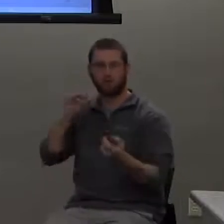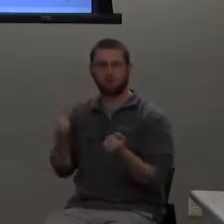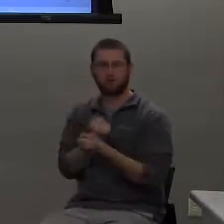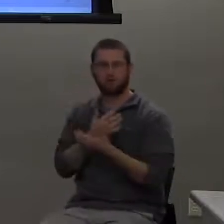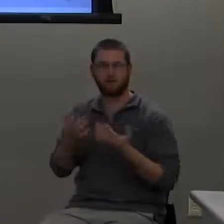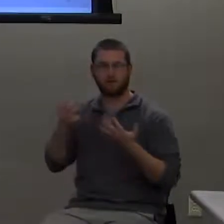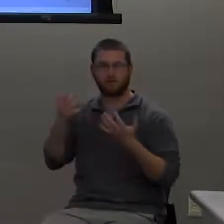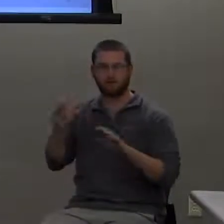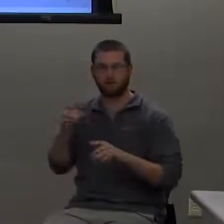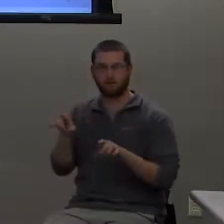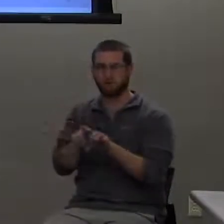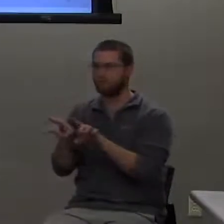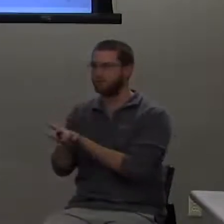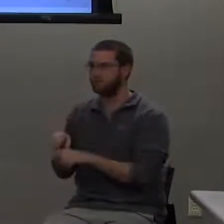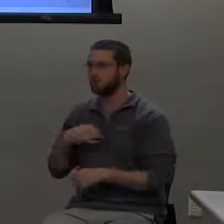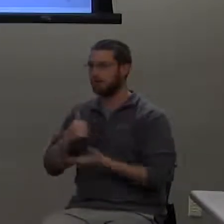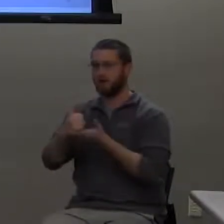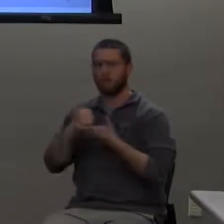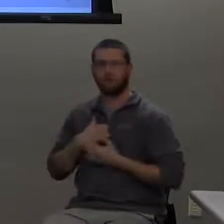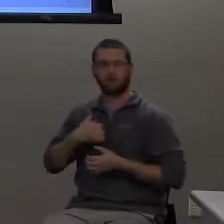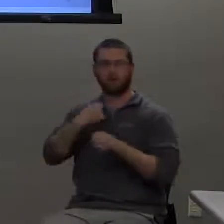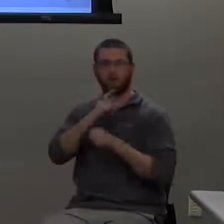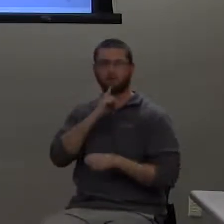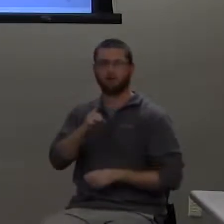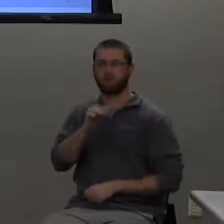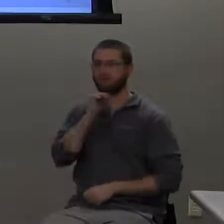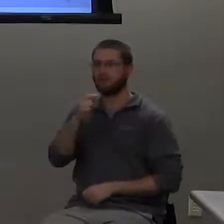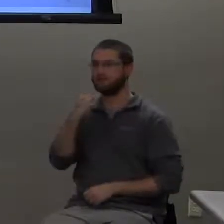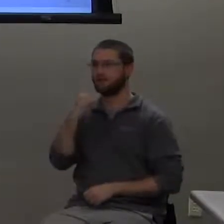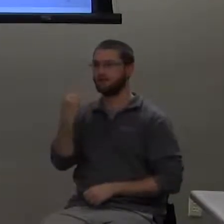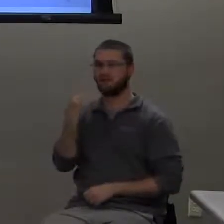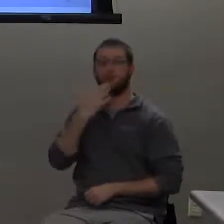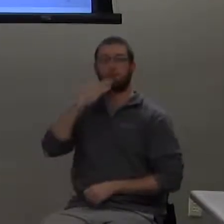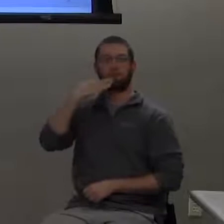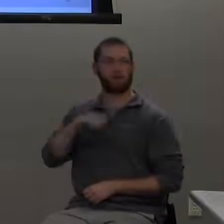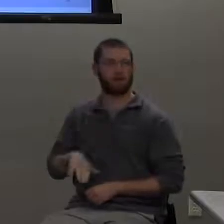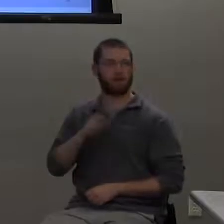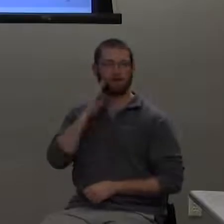And they helped me make sure I didn't say anything really, really